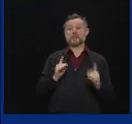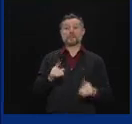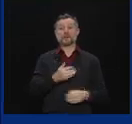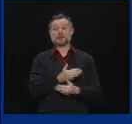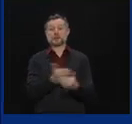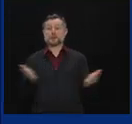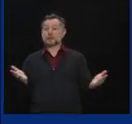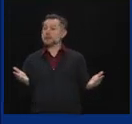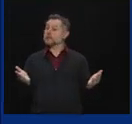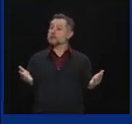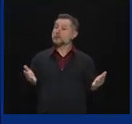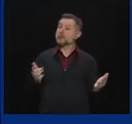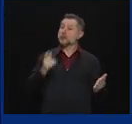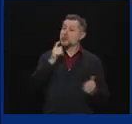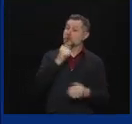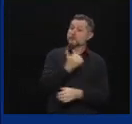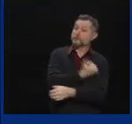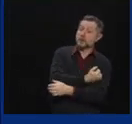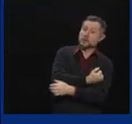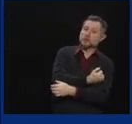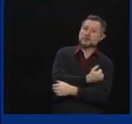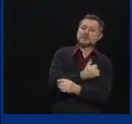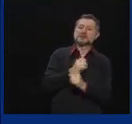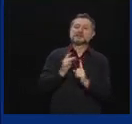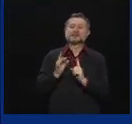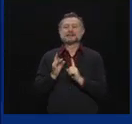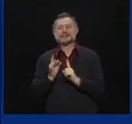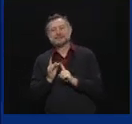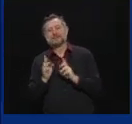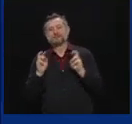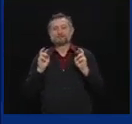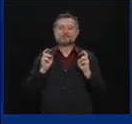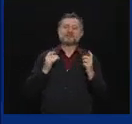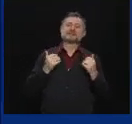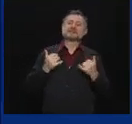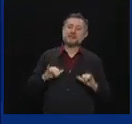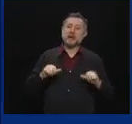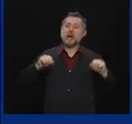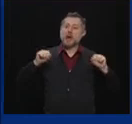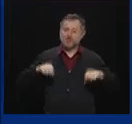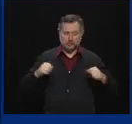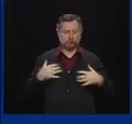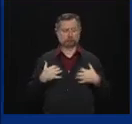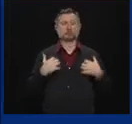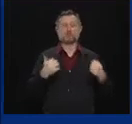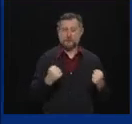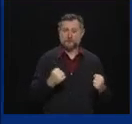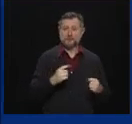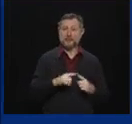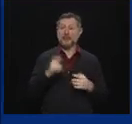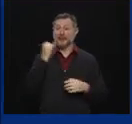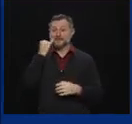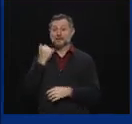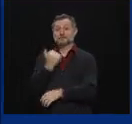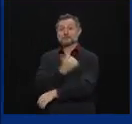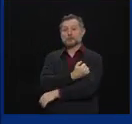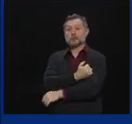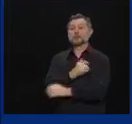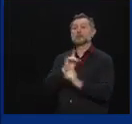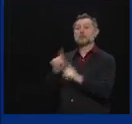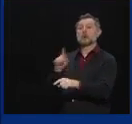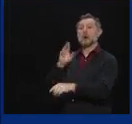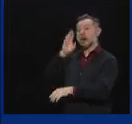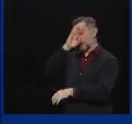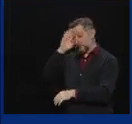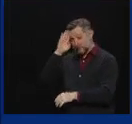So your chances of hospitalization are reduced by 95% if you do get the vaccine, but I